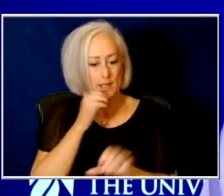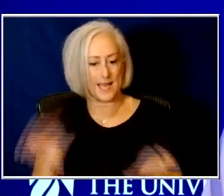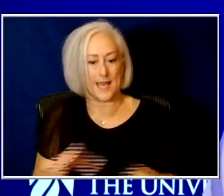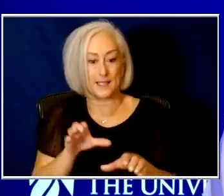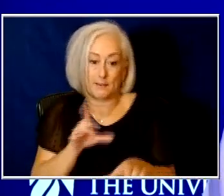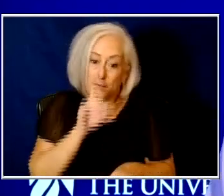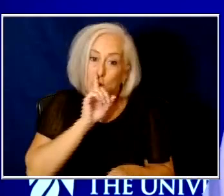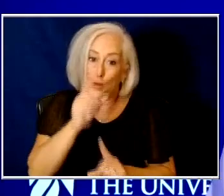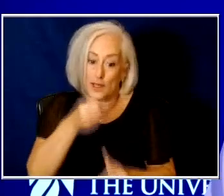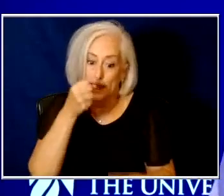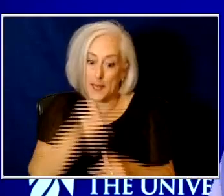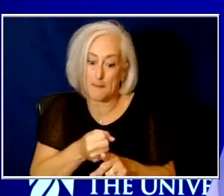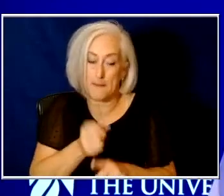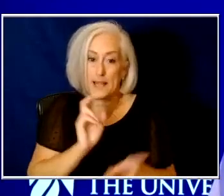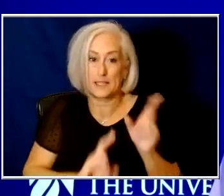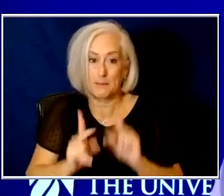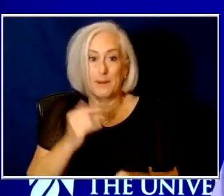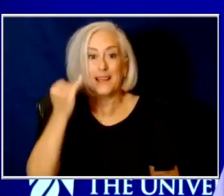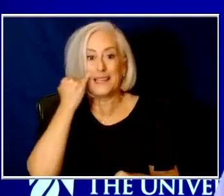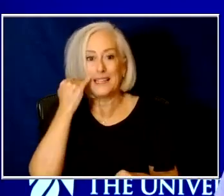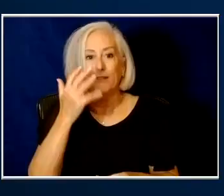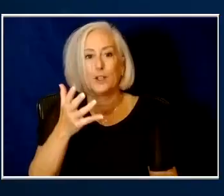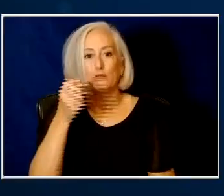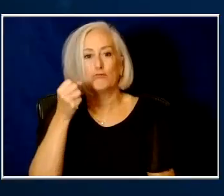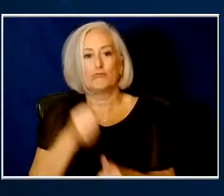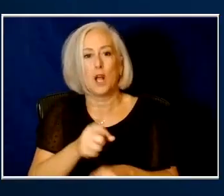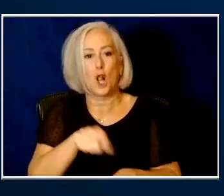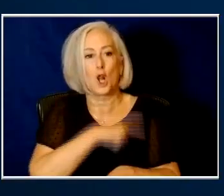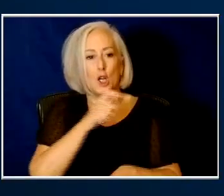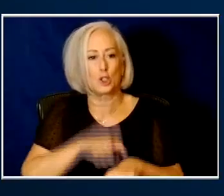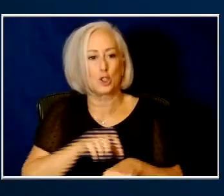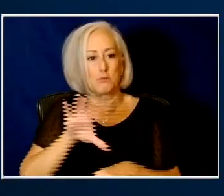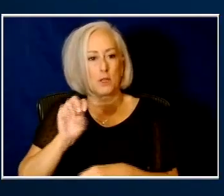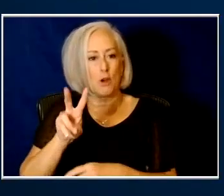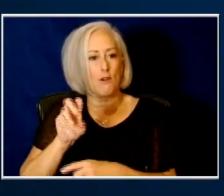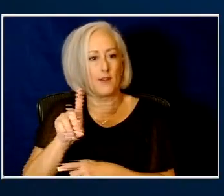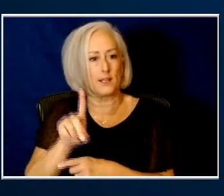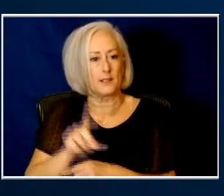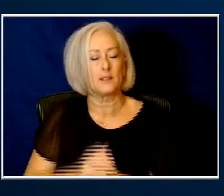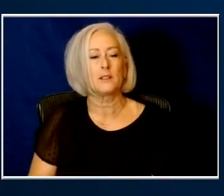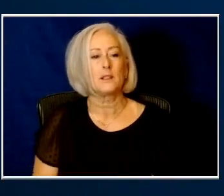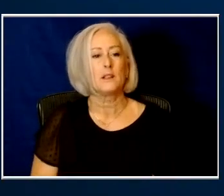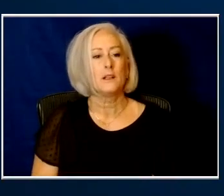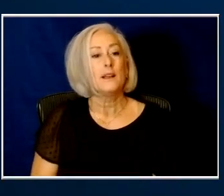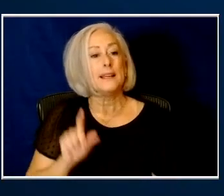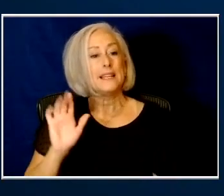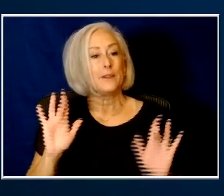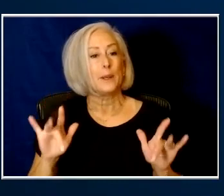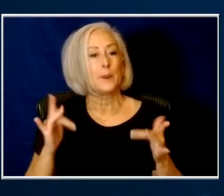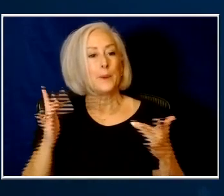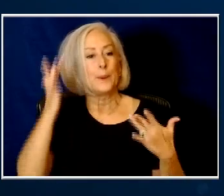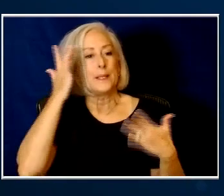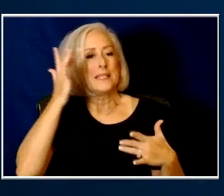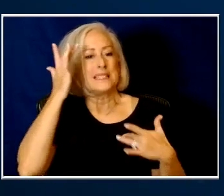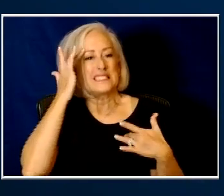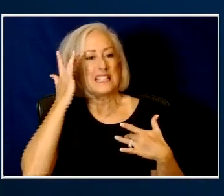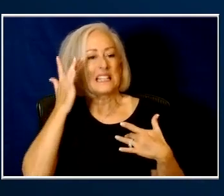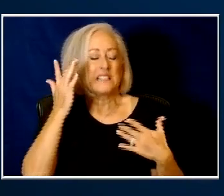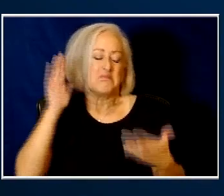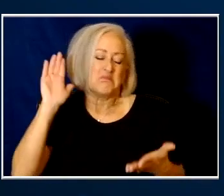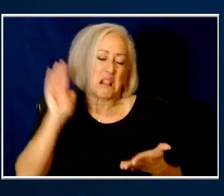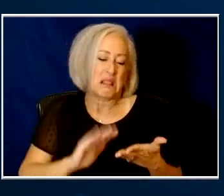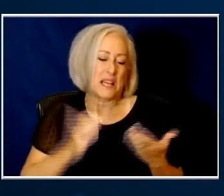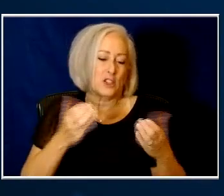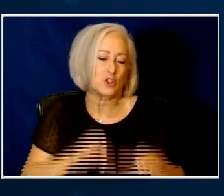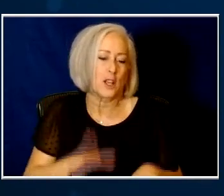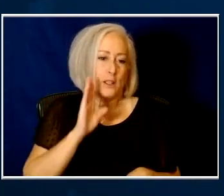for people if you get this, for sure. And a couple of good thoughts. If you have a mild case, you're less likely to get it if you have more severe disease. And